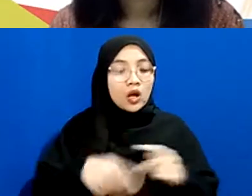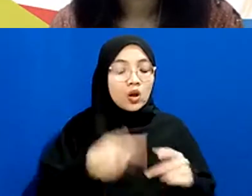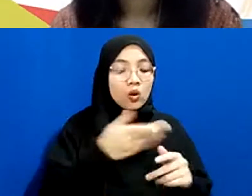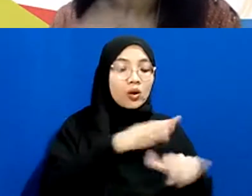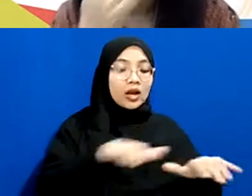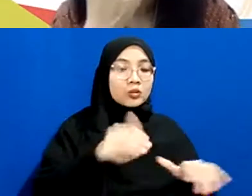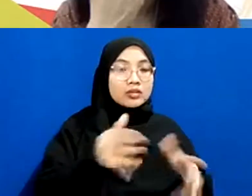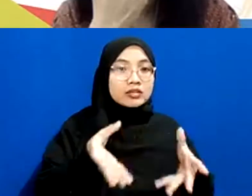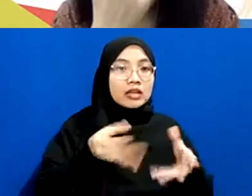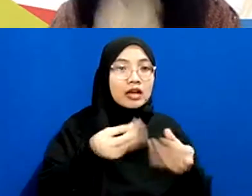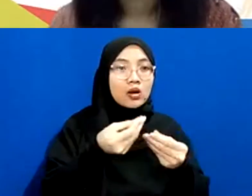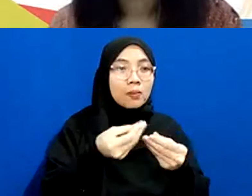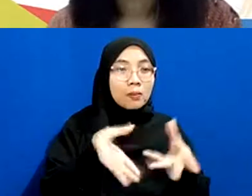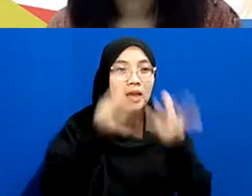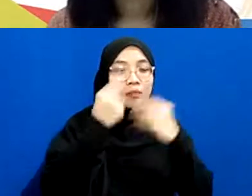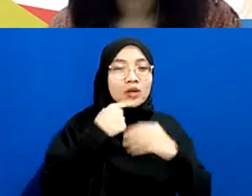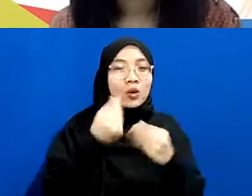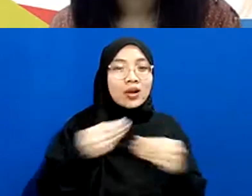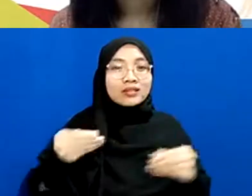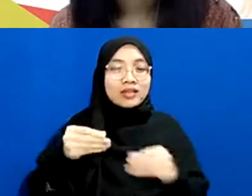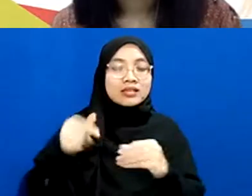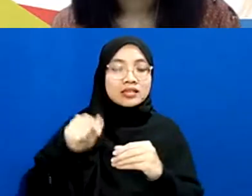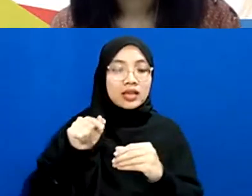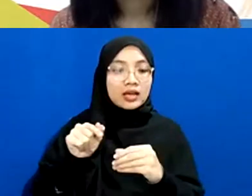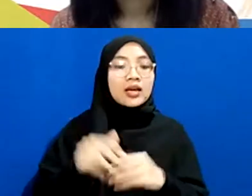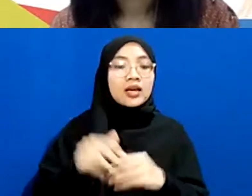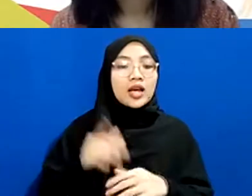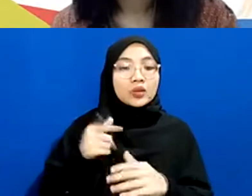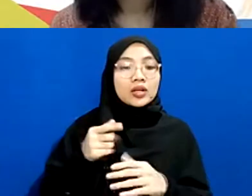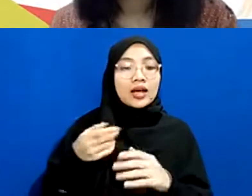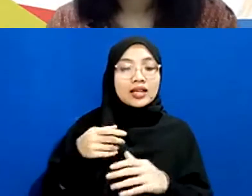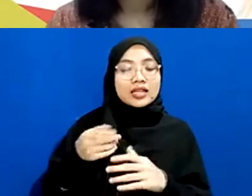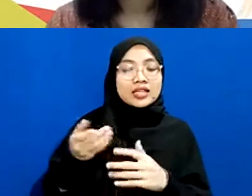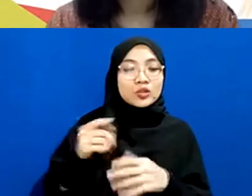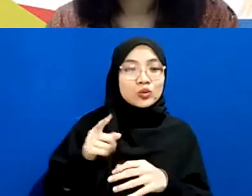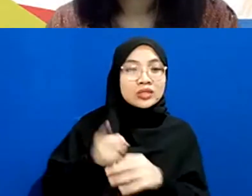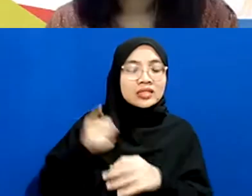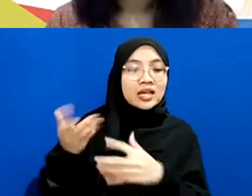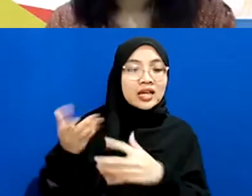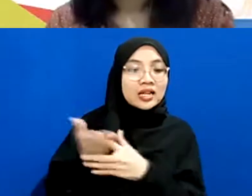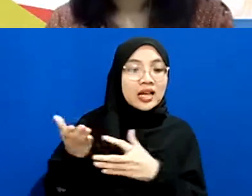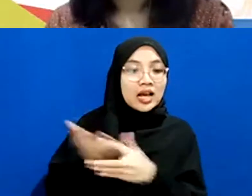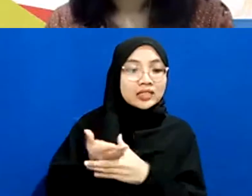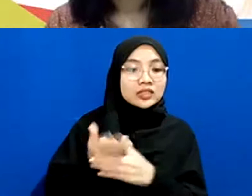of the main of the word access in our title. I hope I can